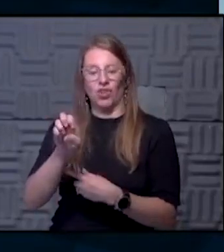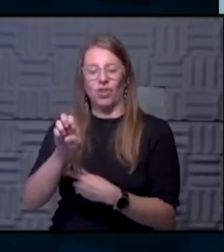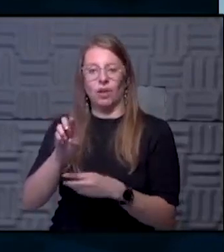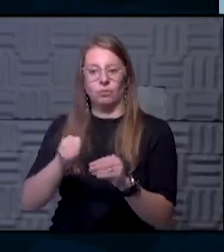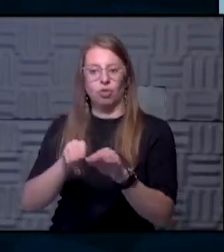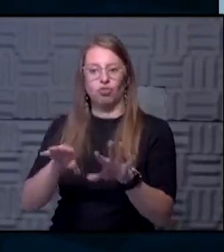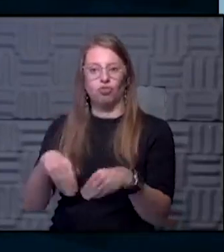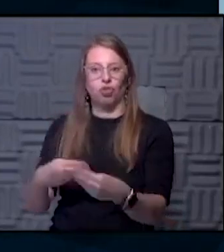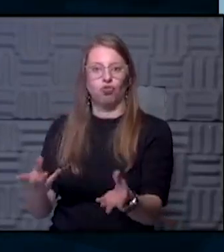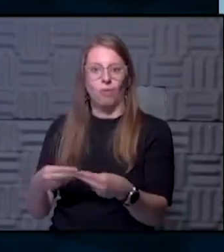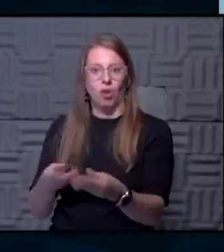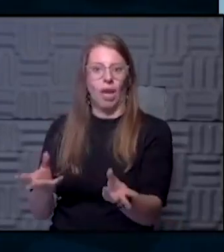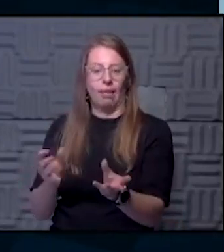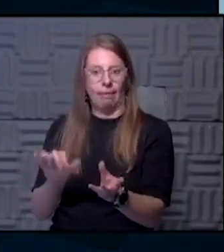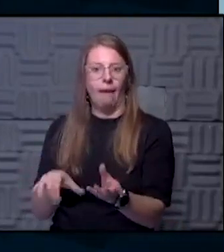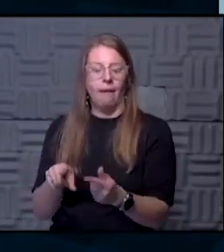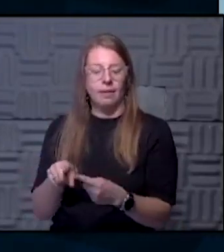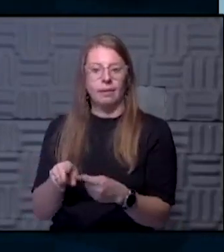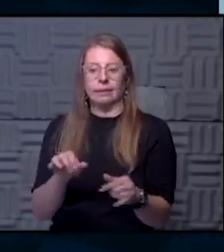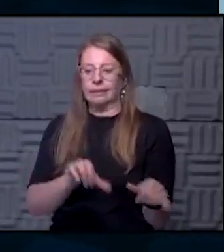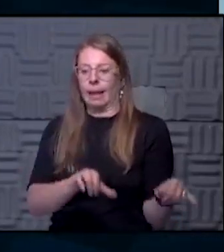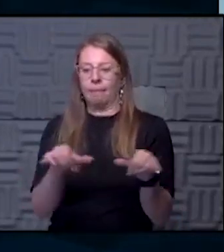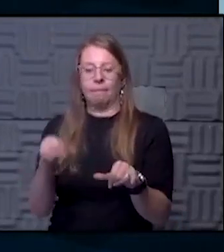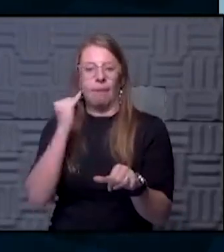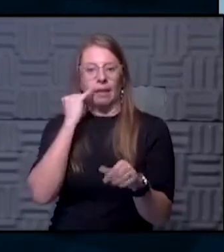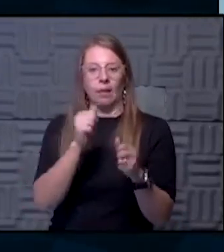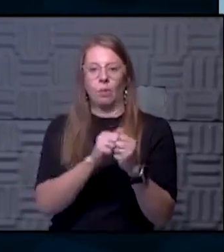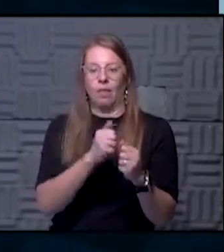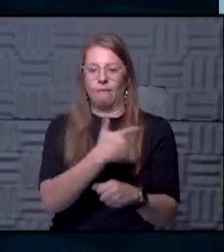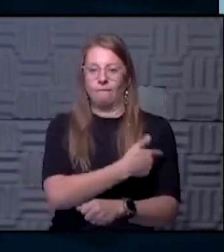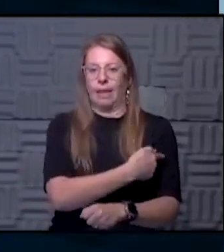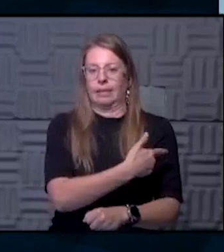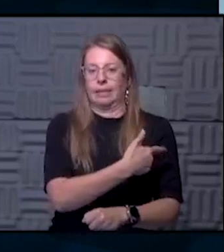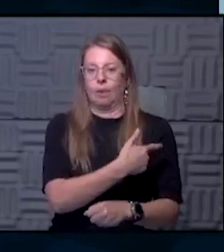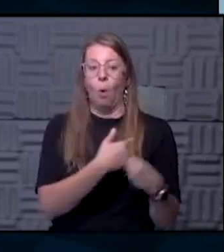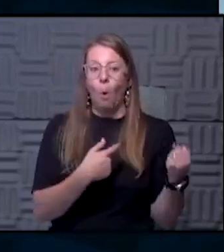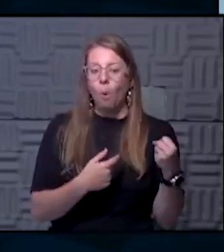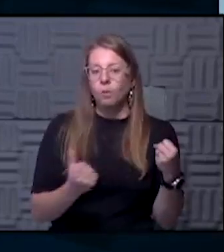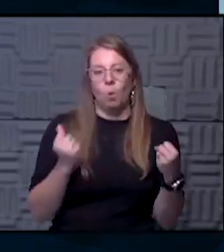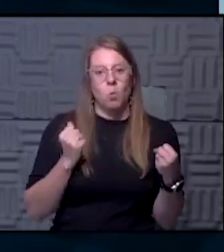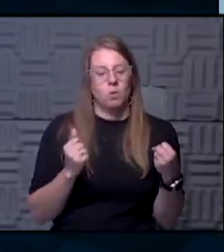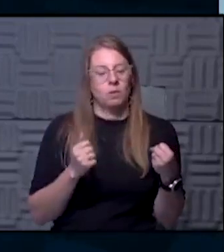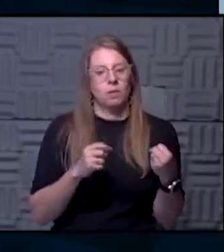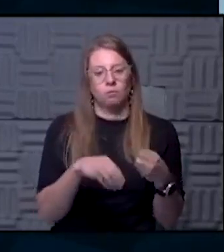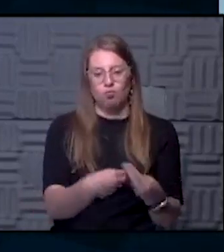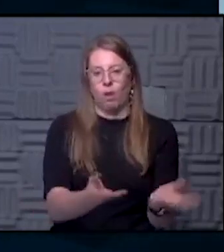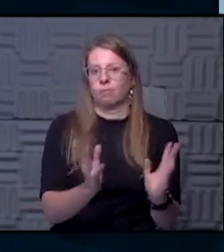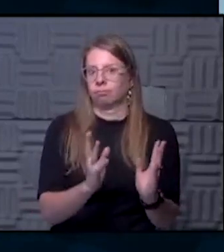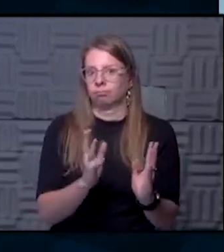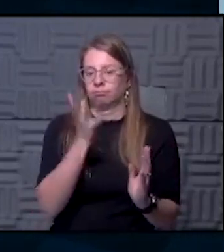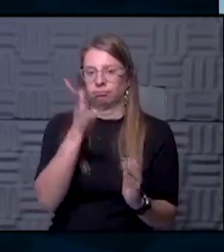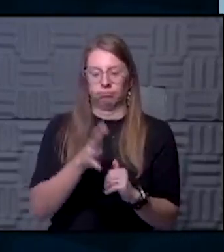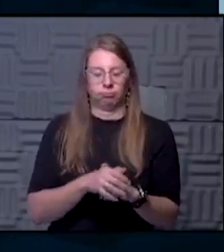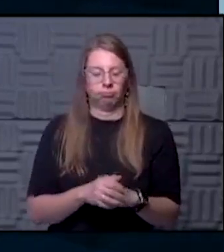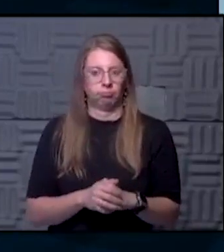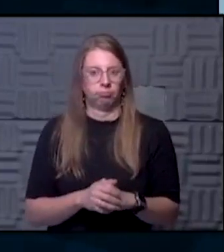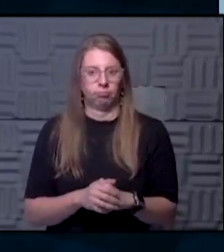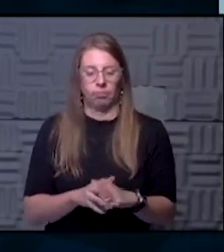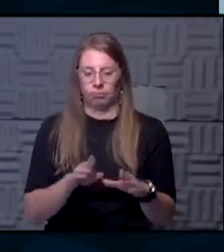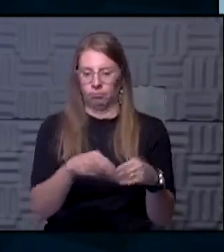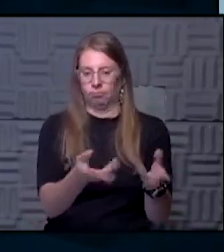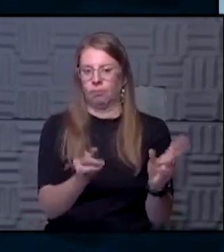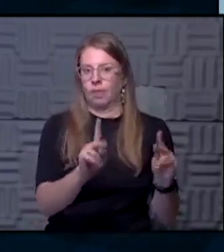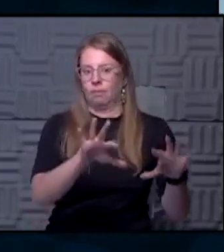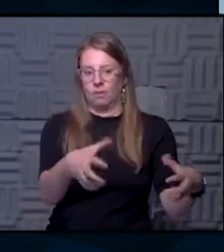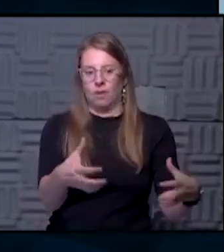that, the same will be with the vaccine. We will not be holding on to that. The second we're able to get that out in the